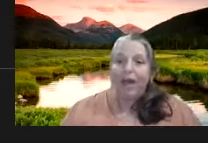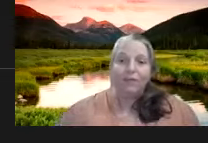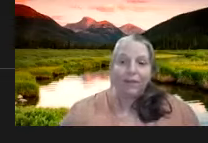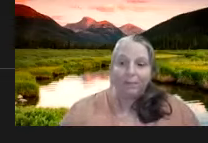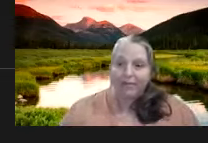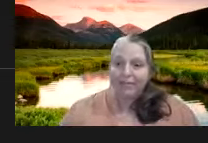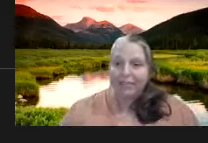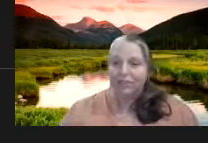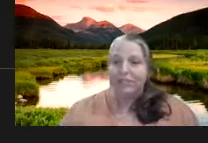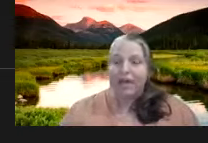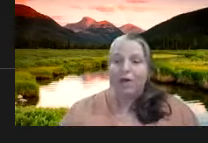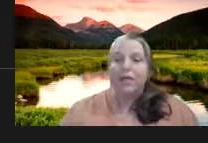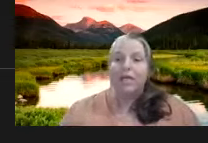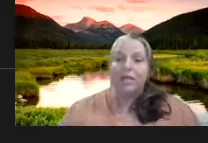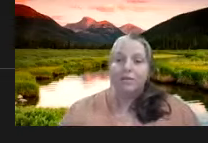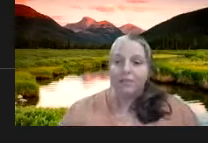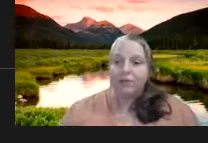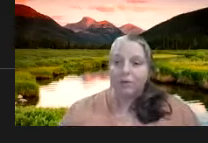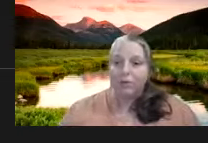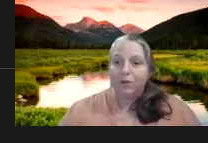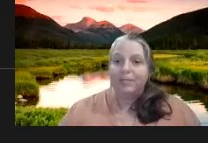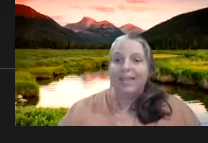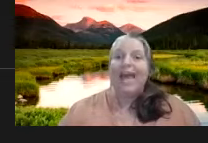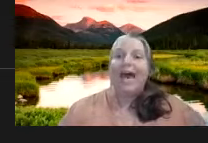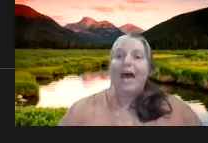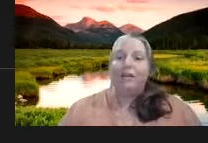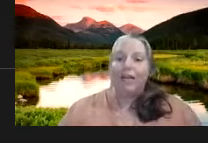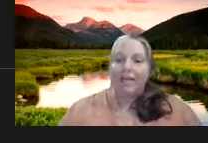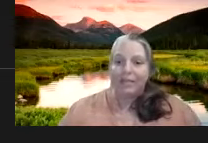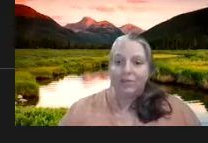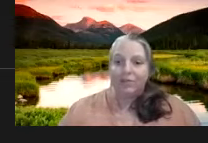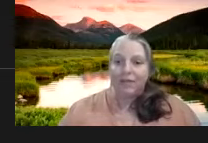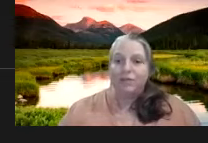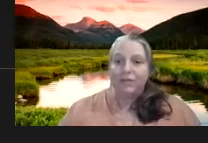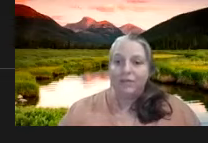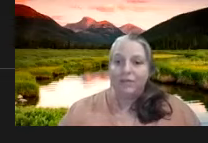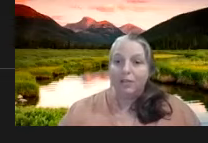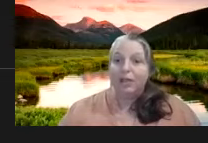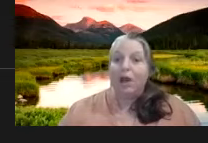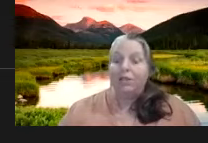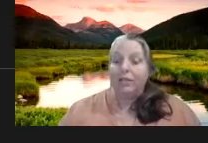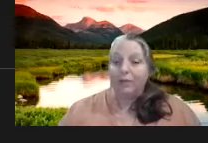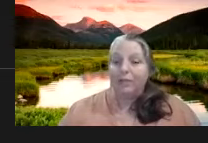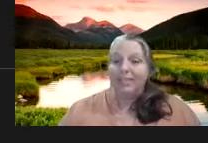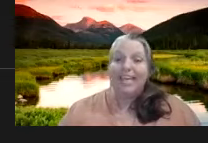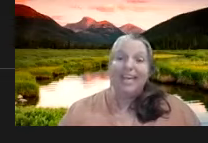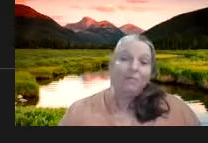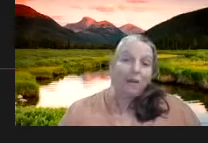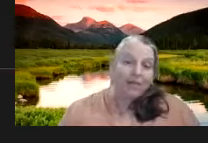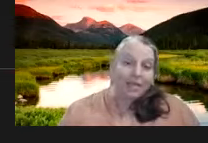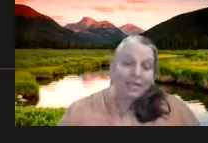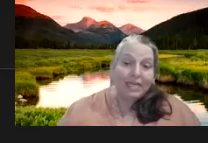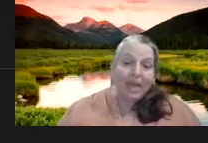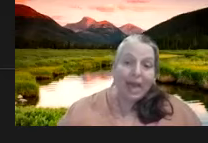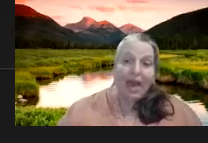When everybody basically shut down in the physical world, how did they get themselves transitioned to the online world if